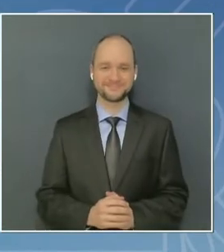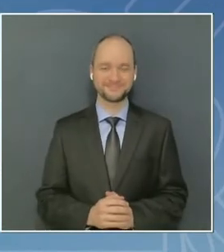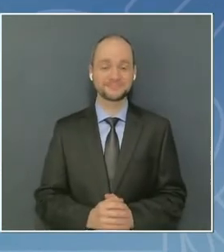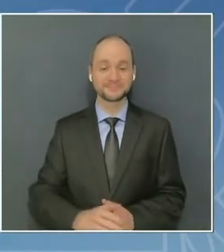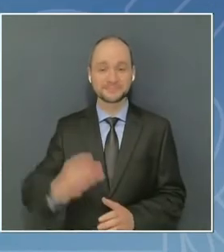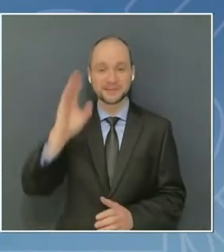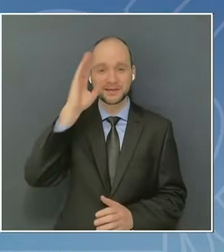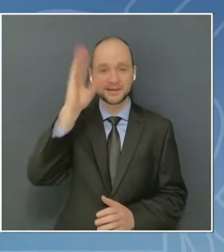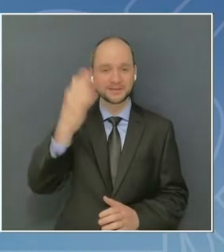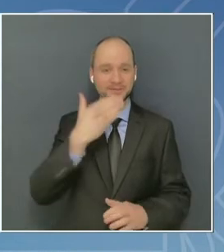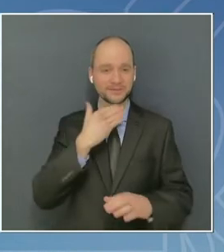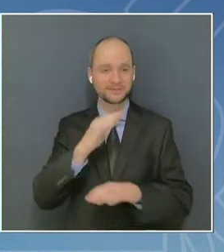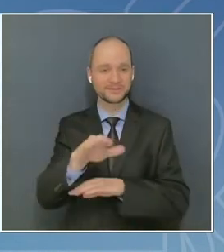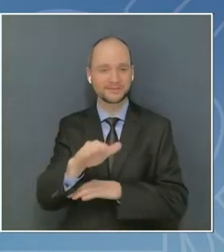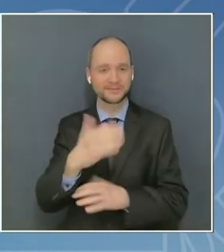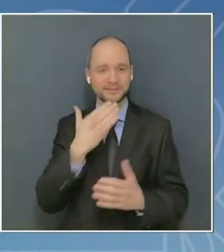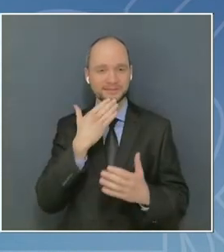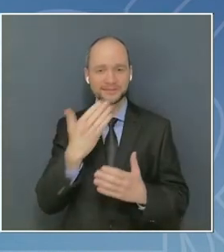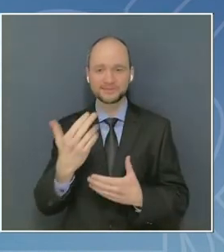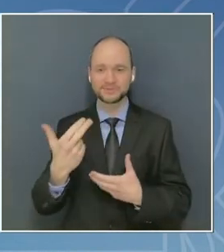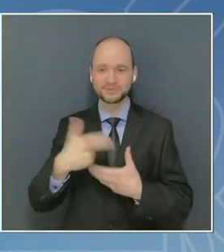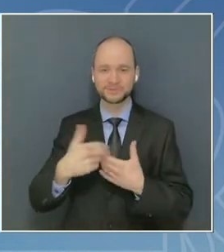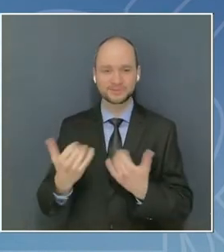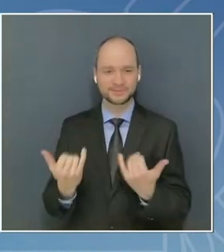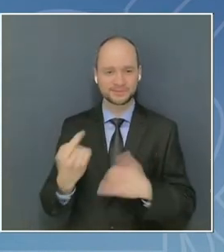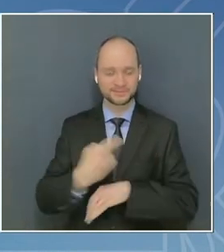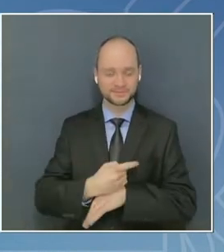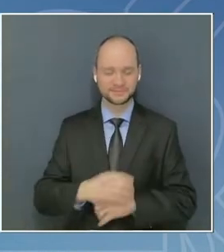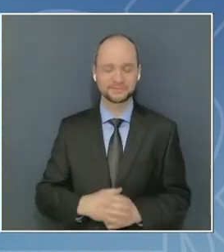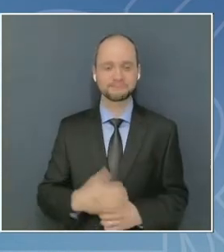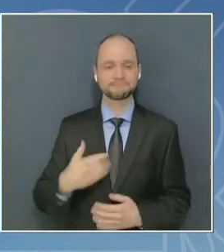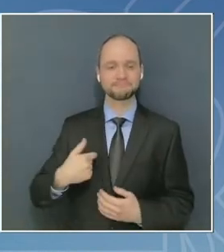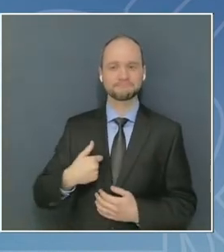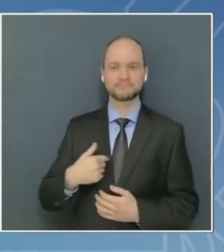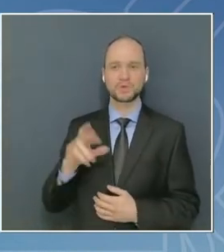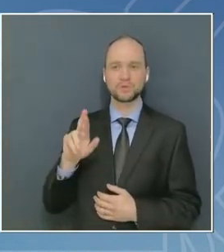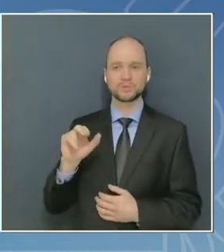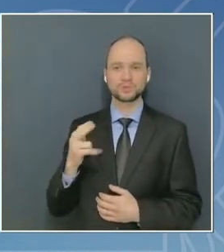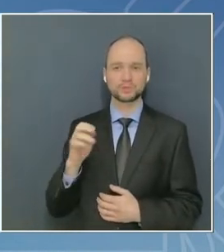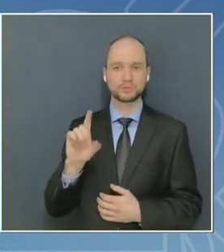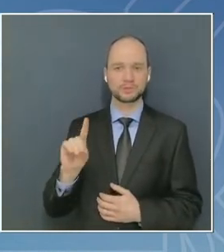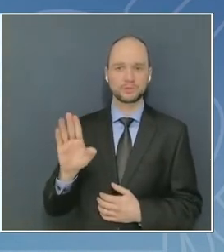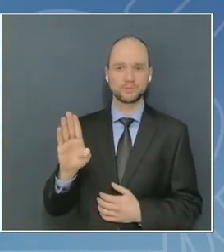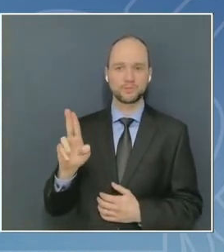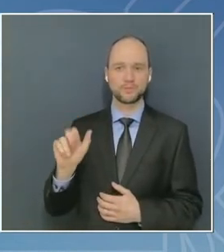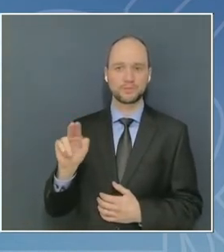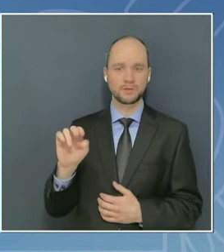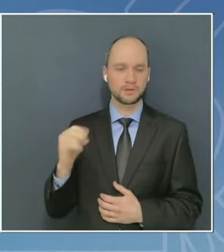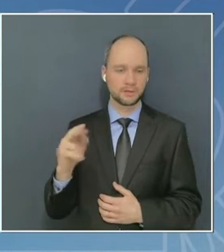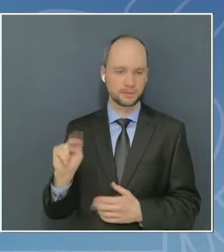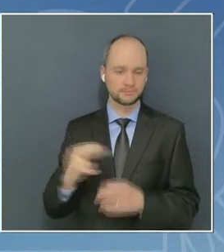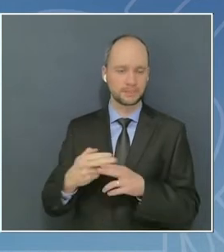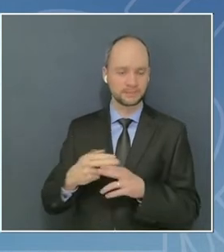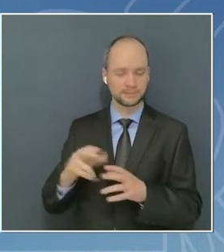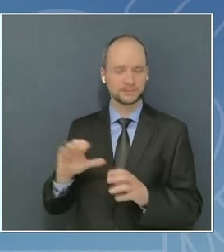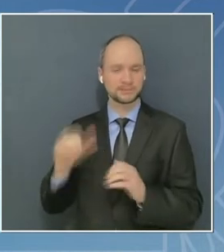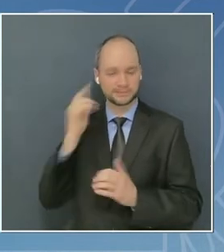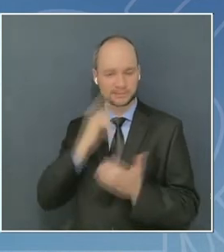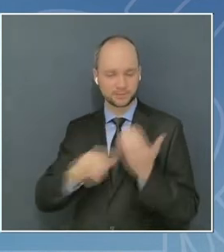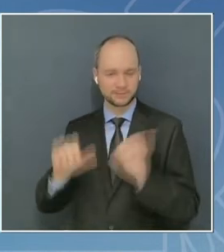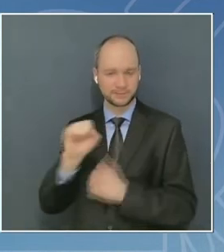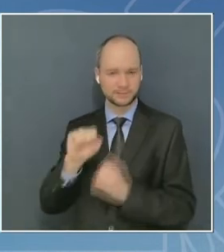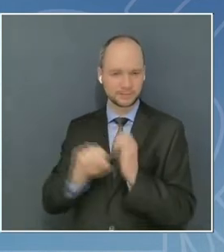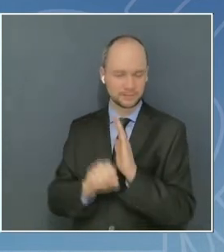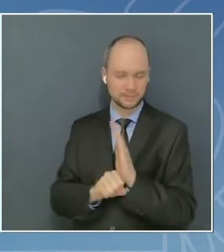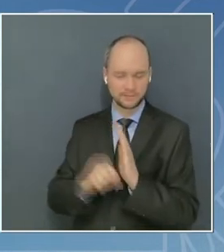Hi, good afternoon, and thanks for joining us today. I'm Richard Wangen, Acting Assistant Secretary of State for Global Public Affairs. It's my honor